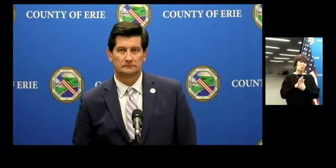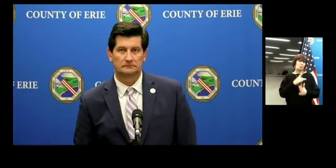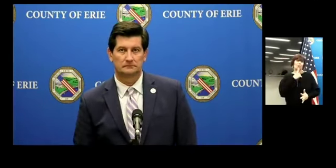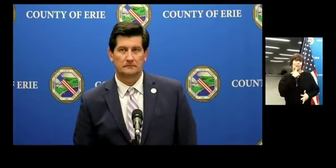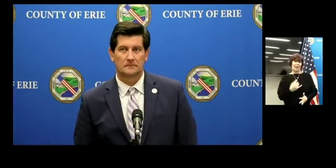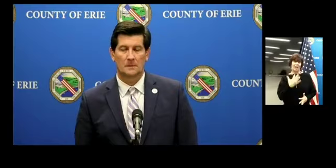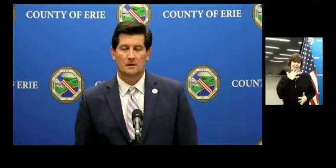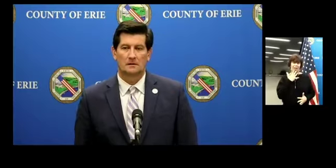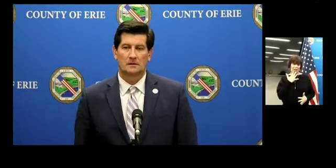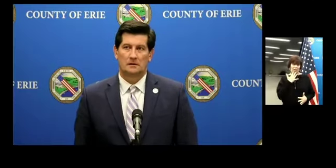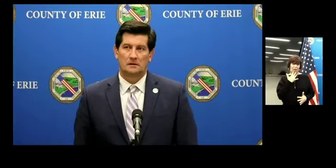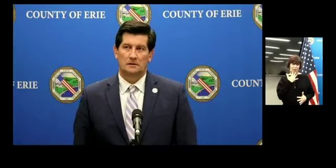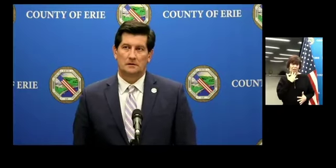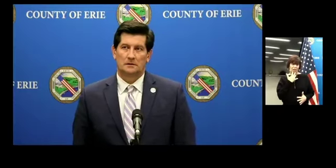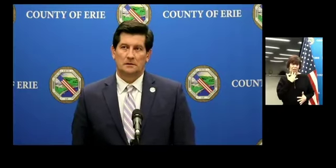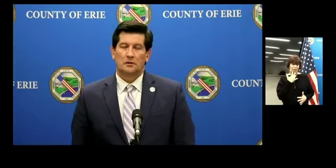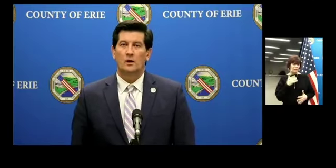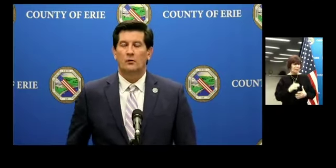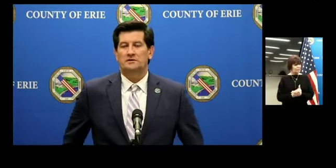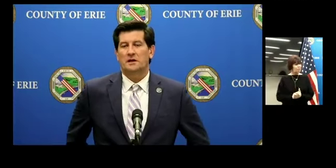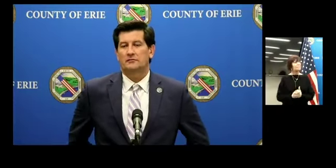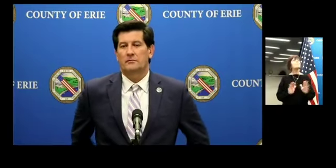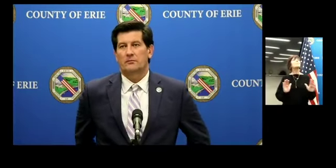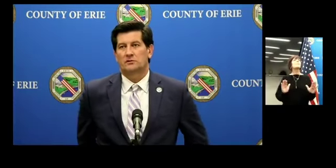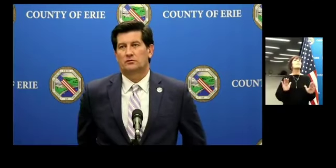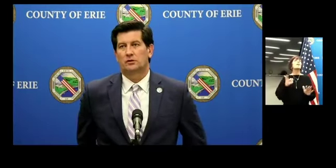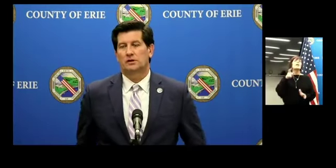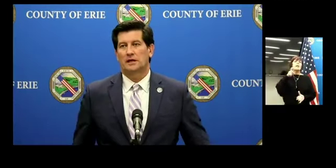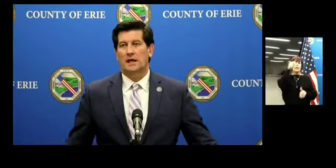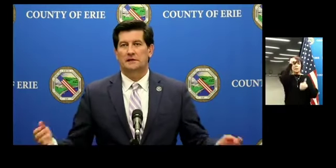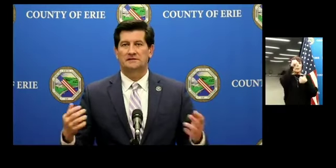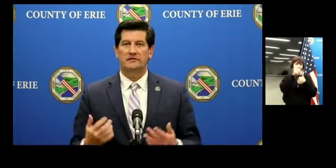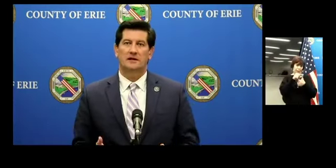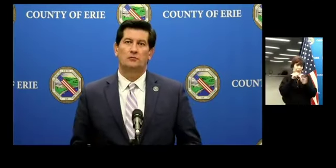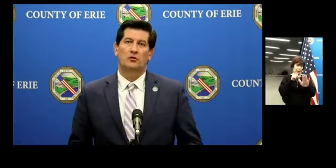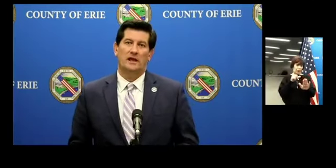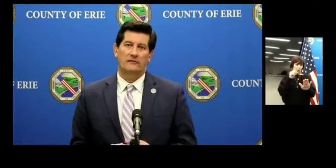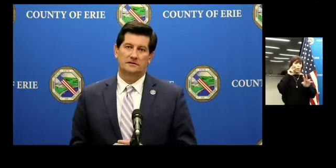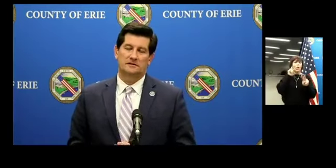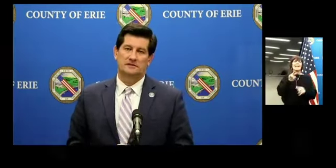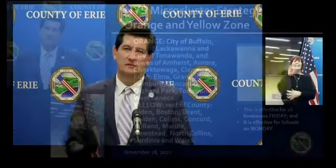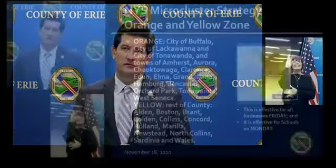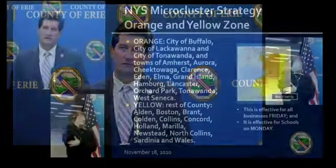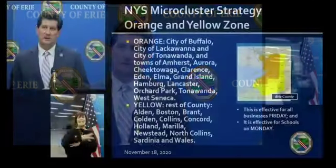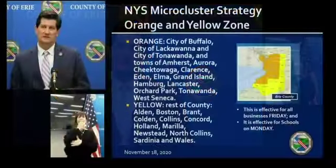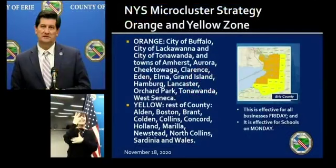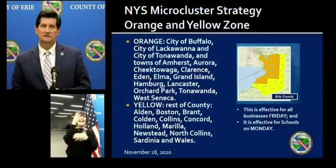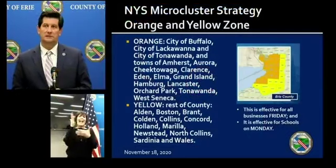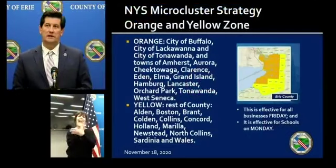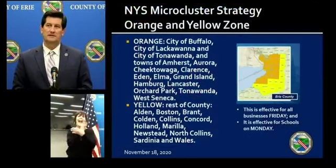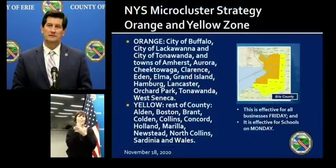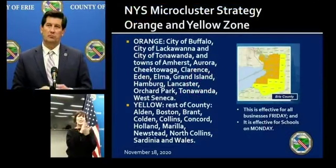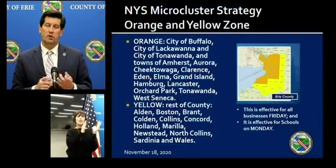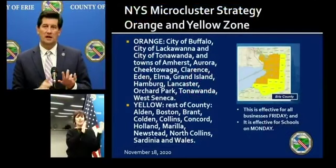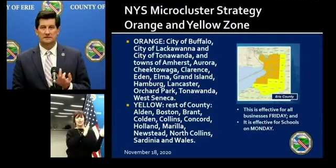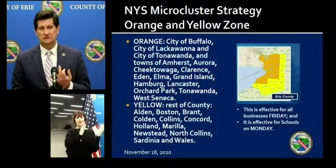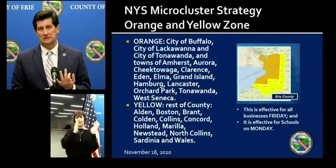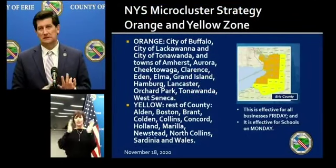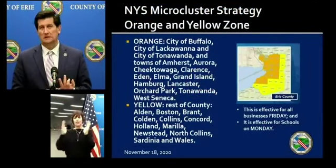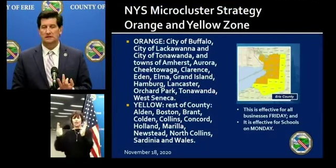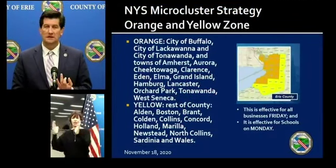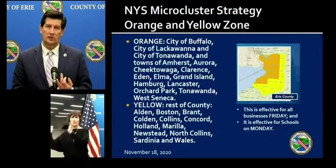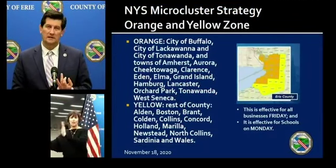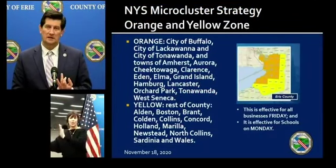that the worst we have is an orange zone. Well, what you have to remember is we're looking at 7-day rolling averages of positivity rates,